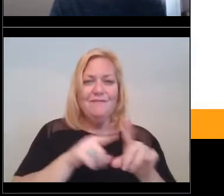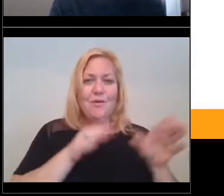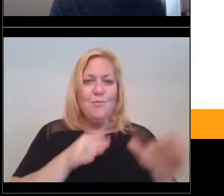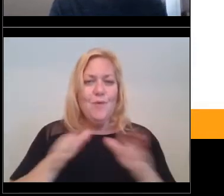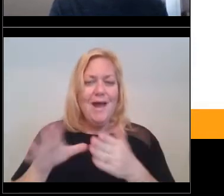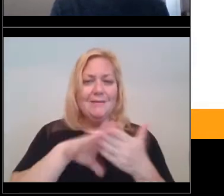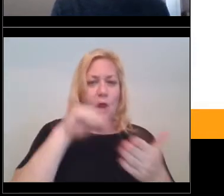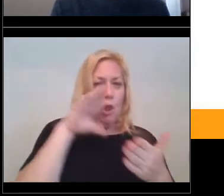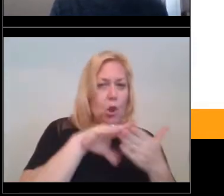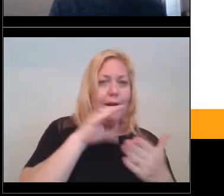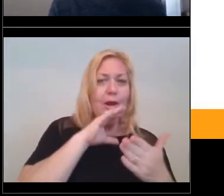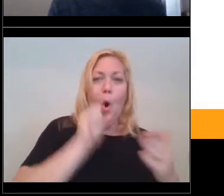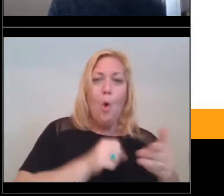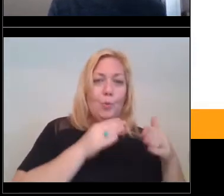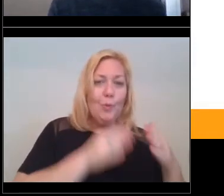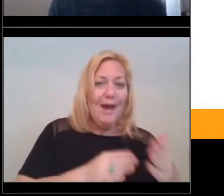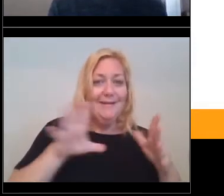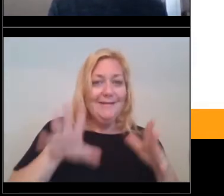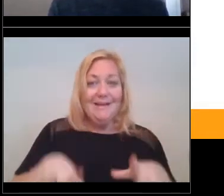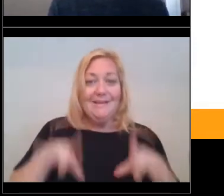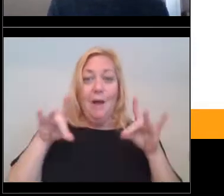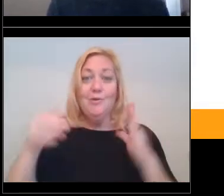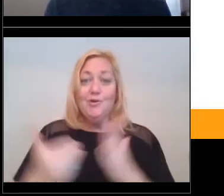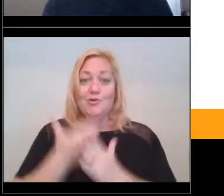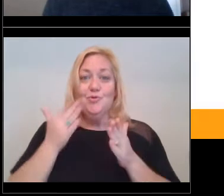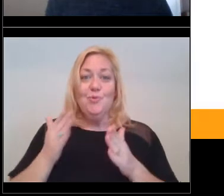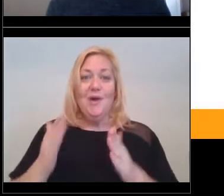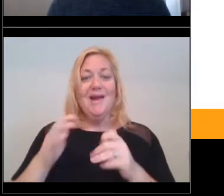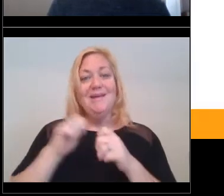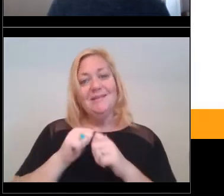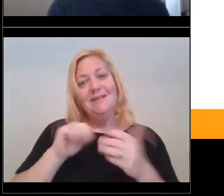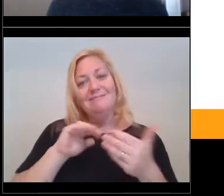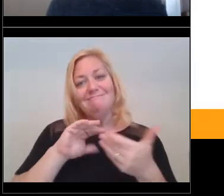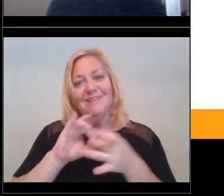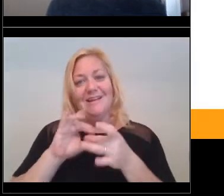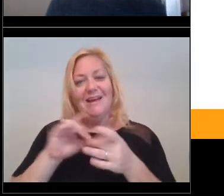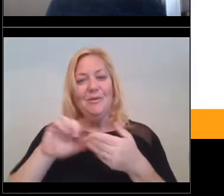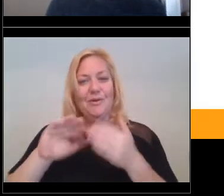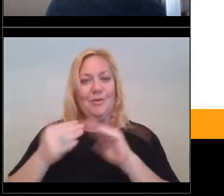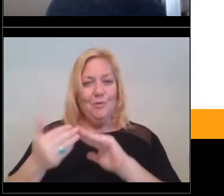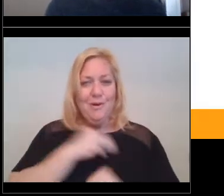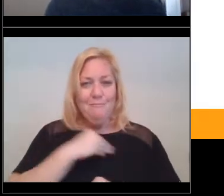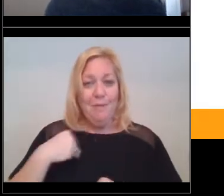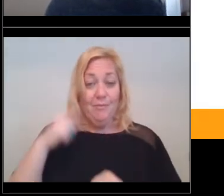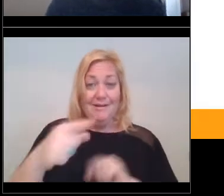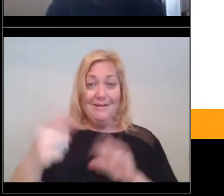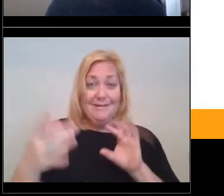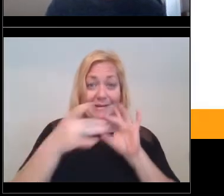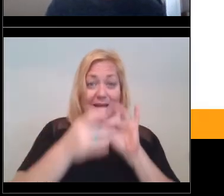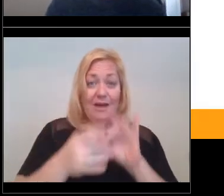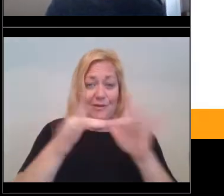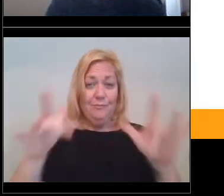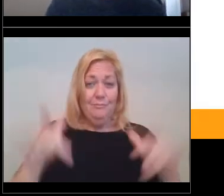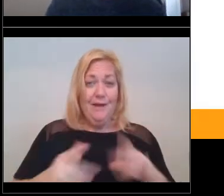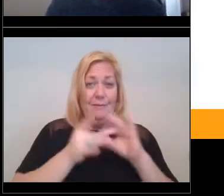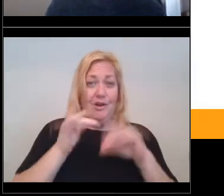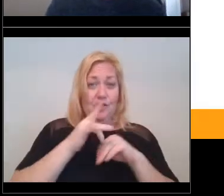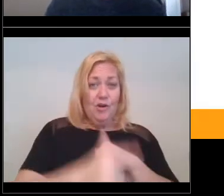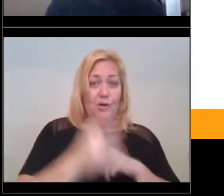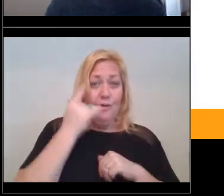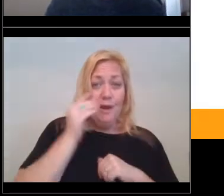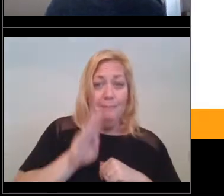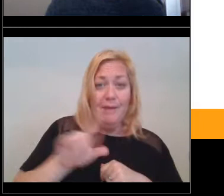old ways, and really being able to connect with community members. Within this engagement space, I mentioned earlier, we're looking at baselines. We're